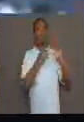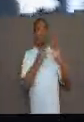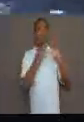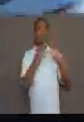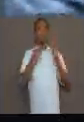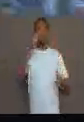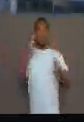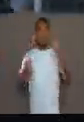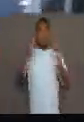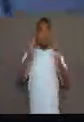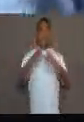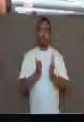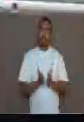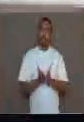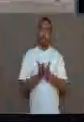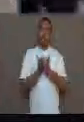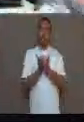truck and ship.